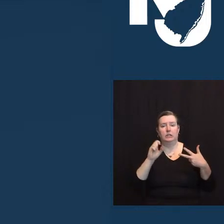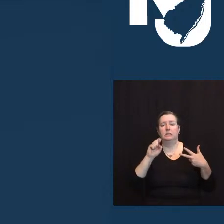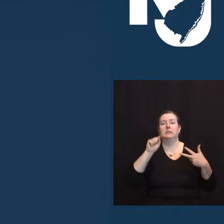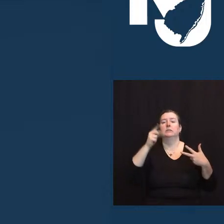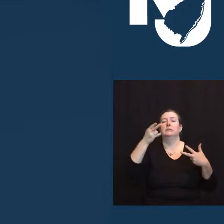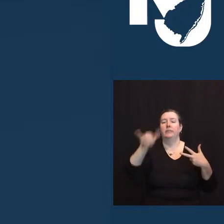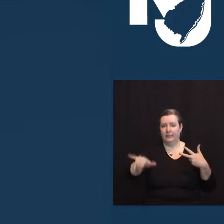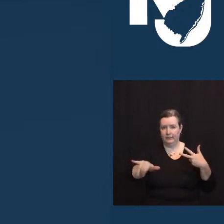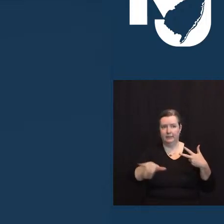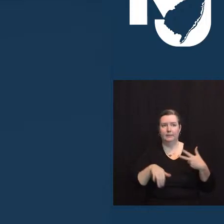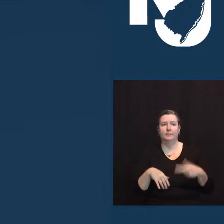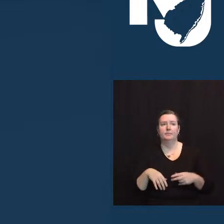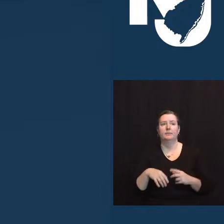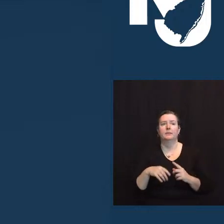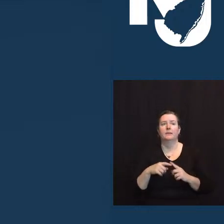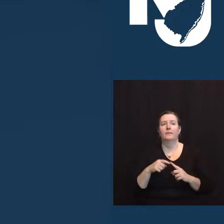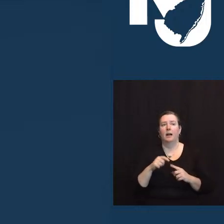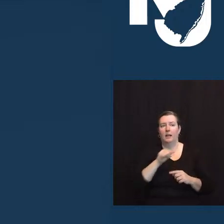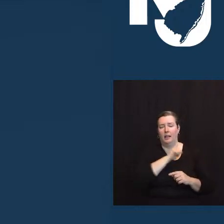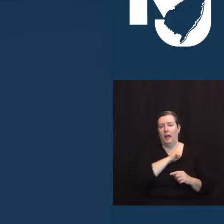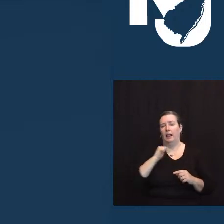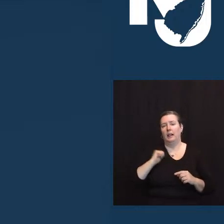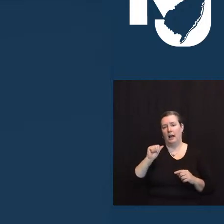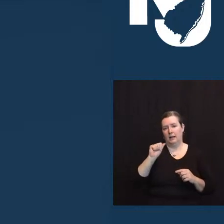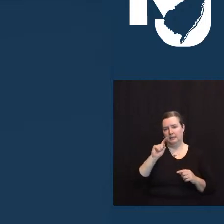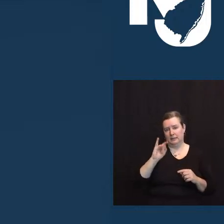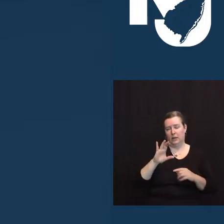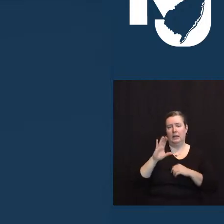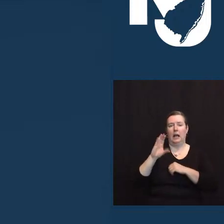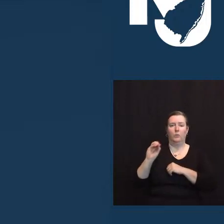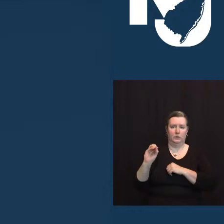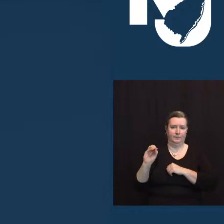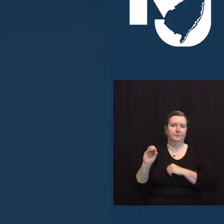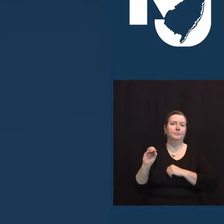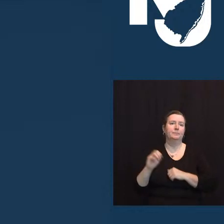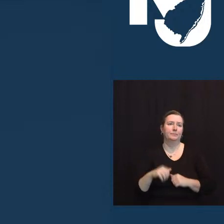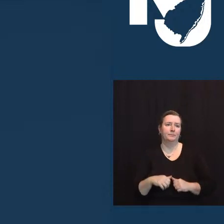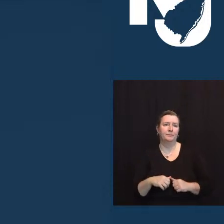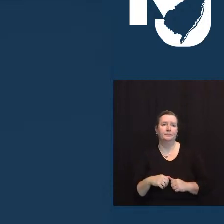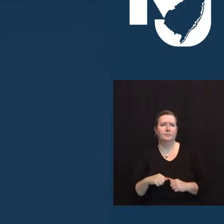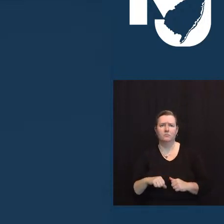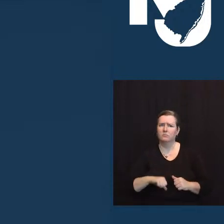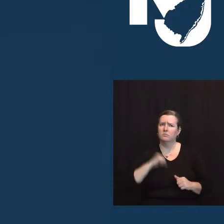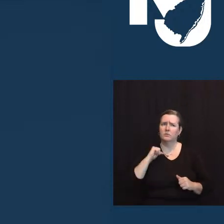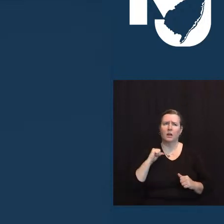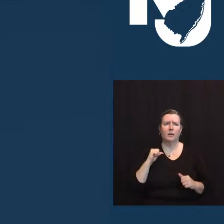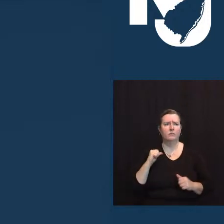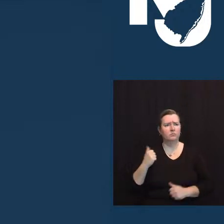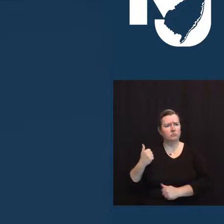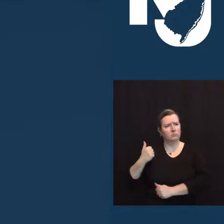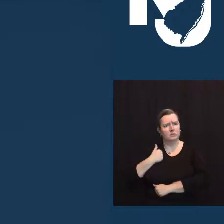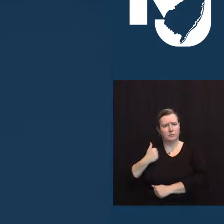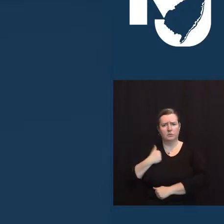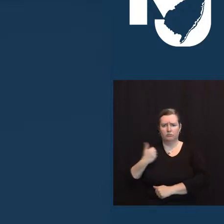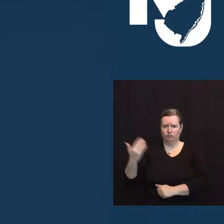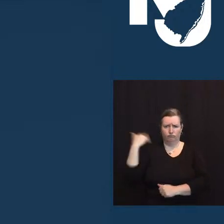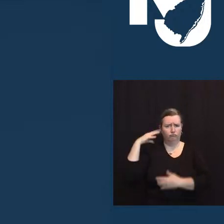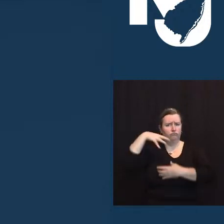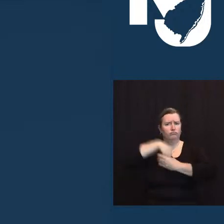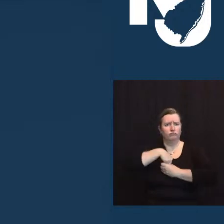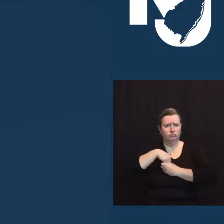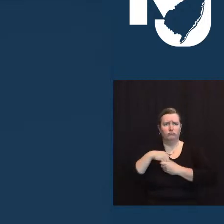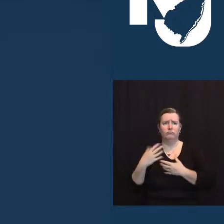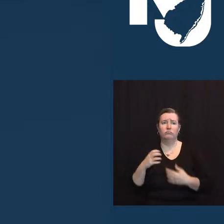County's Weymouth Township. A proud Army veteran, Ted, as he was known, did a number of things across his 93